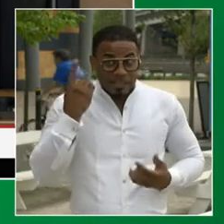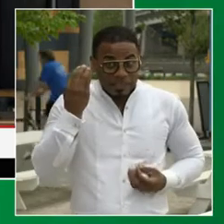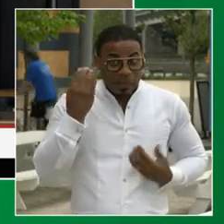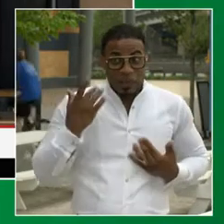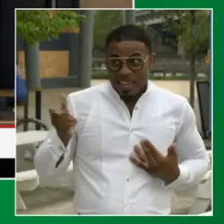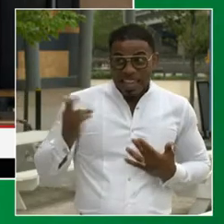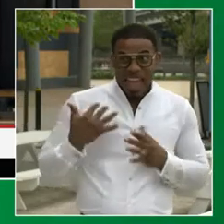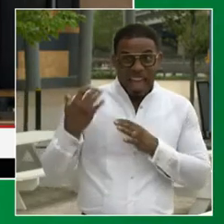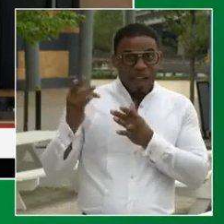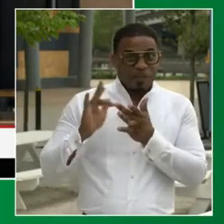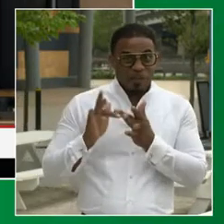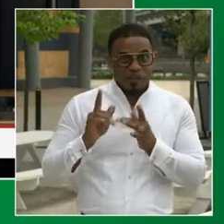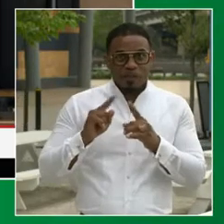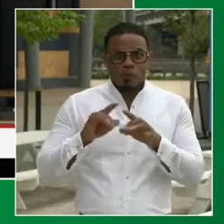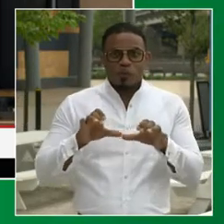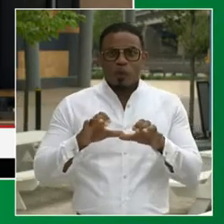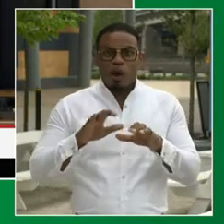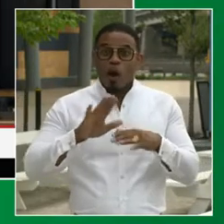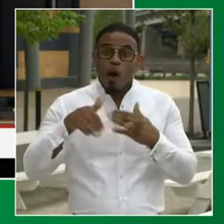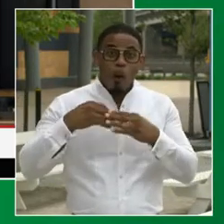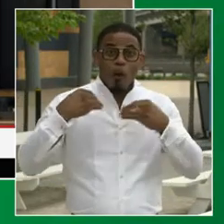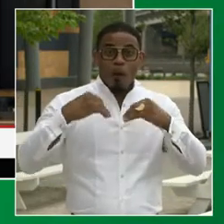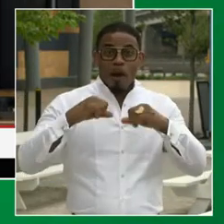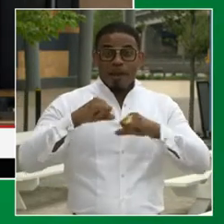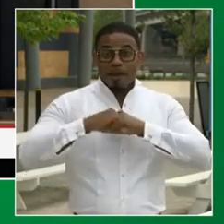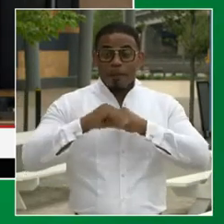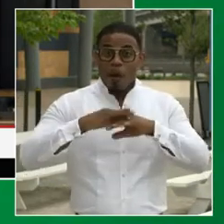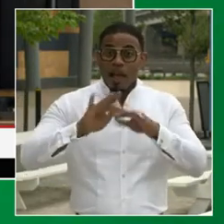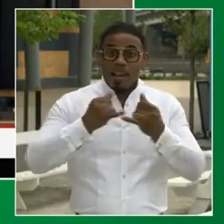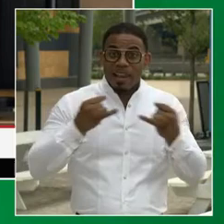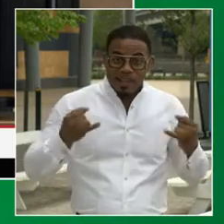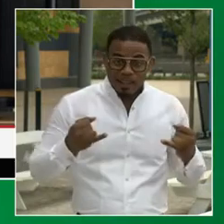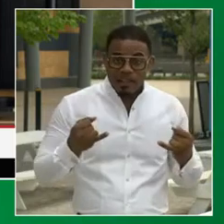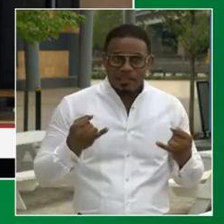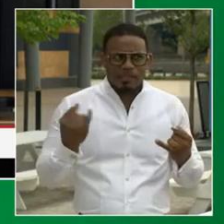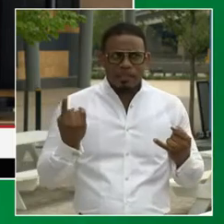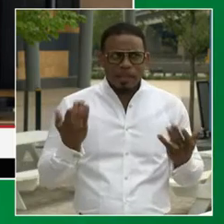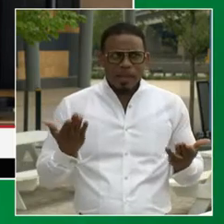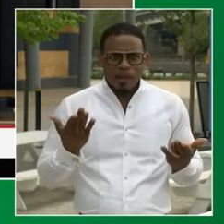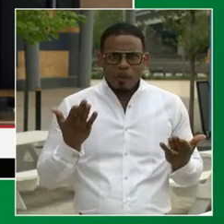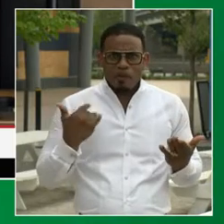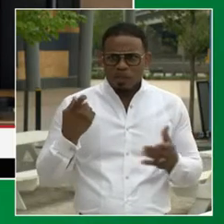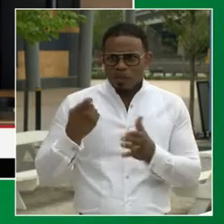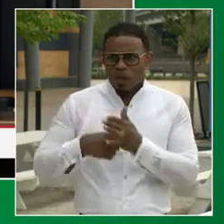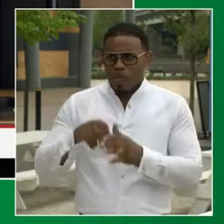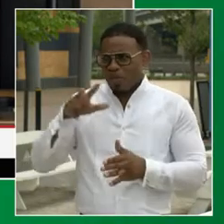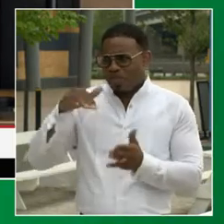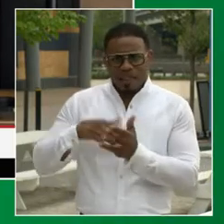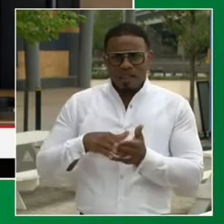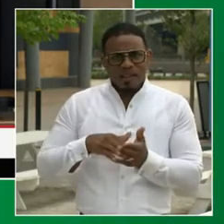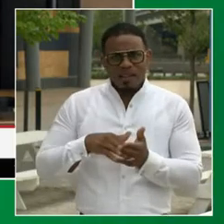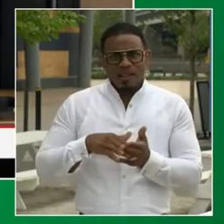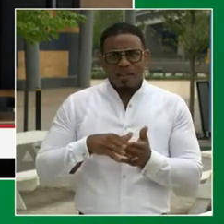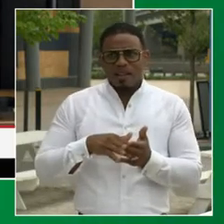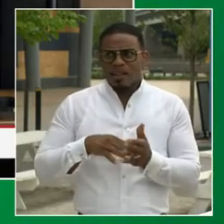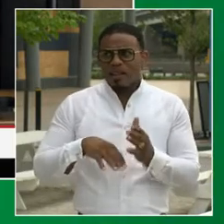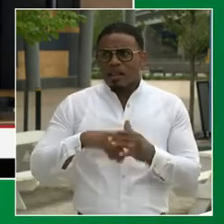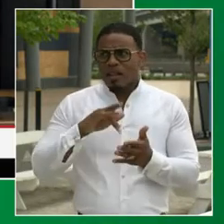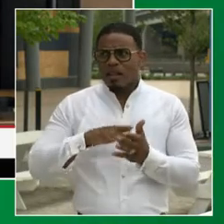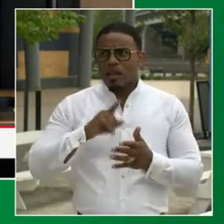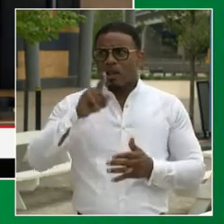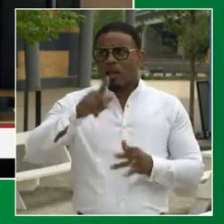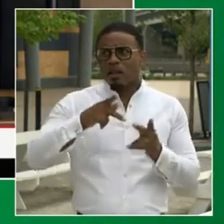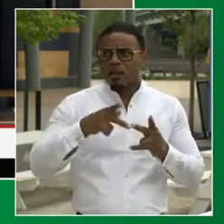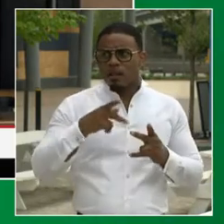he outsourced to do a whole marketing campaign online. Somebody here was going to charge him $3,000. He outsourced it out in